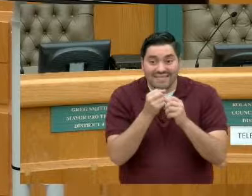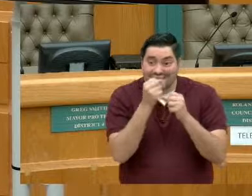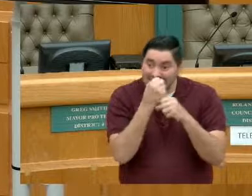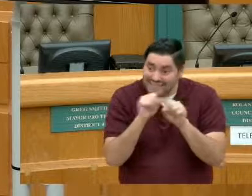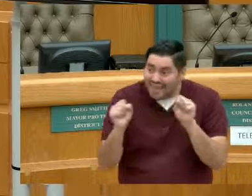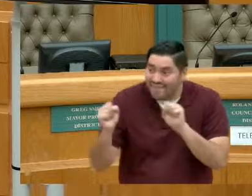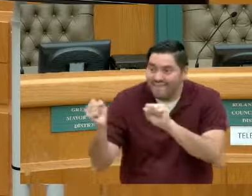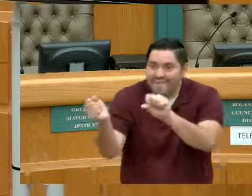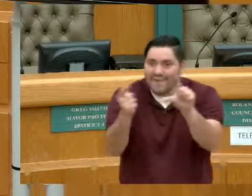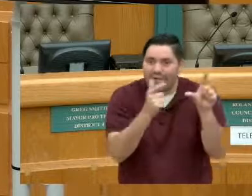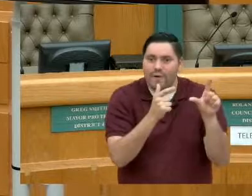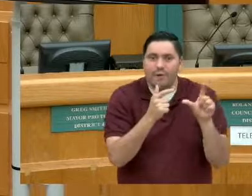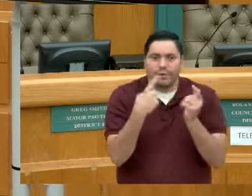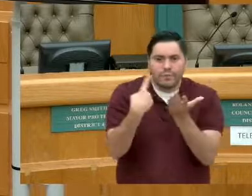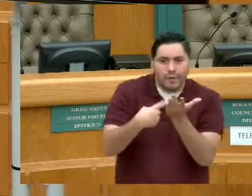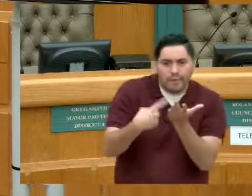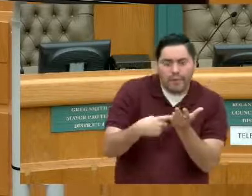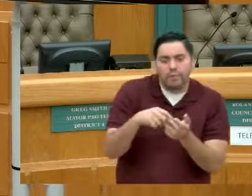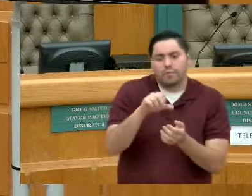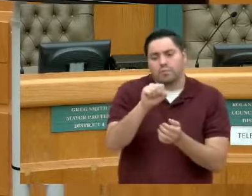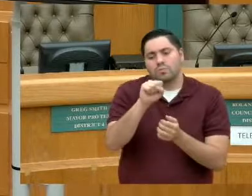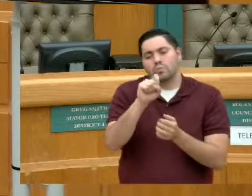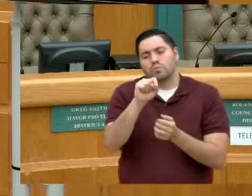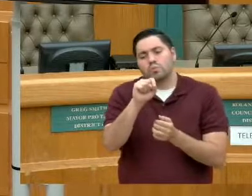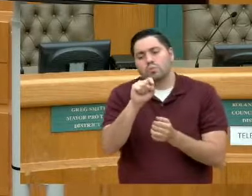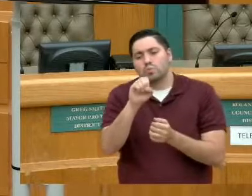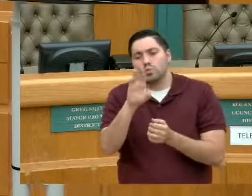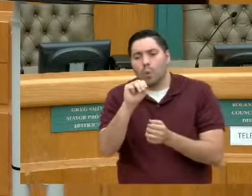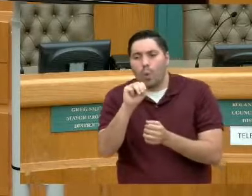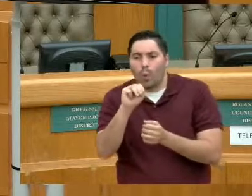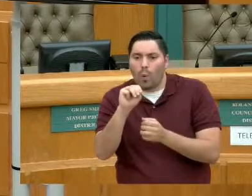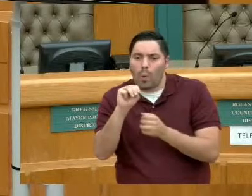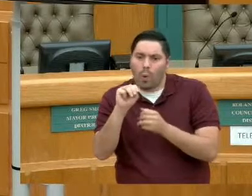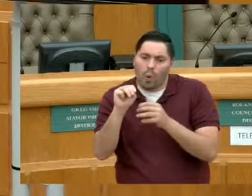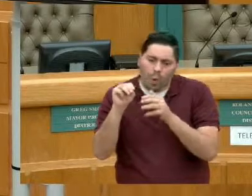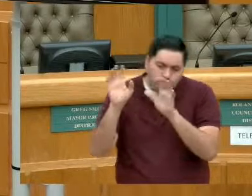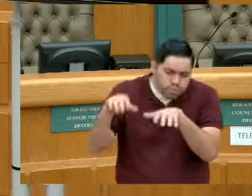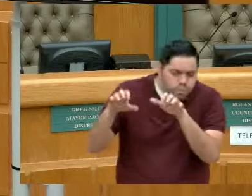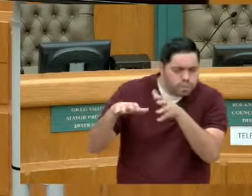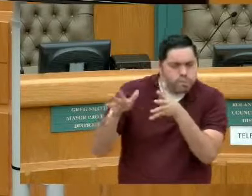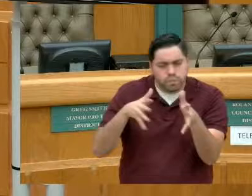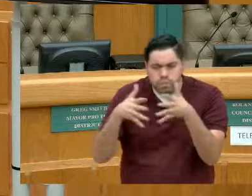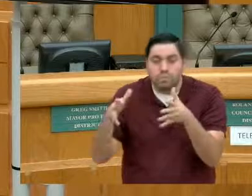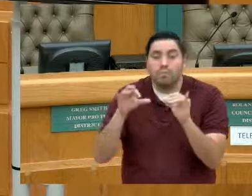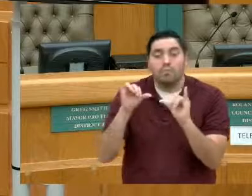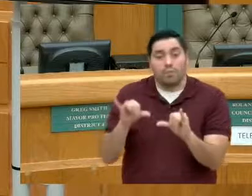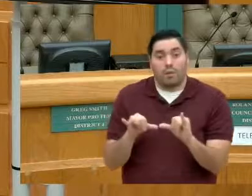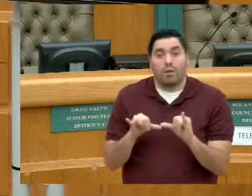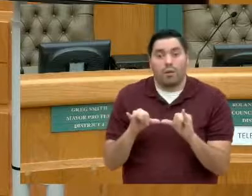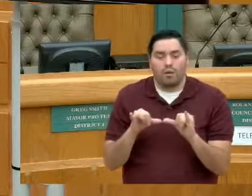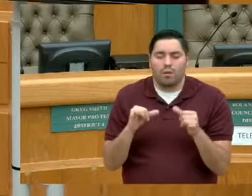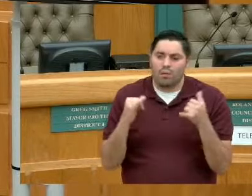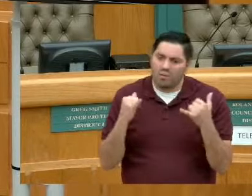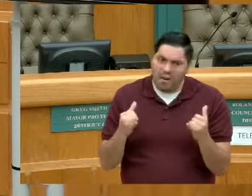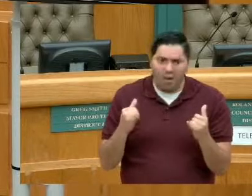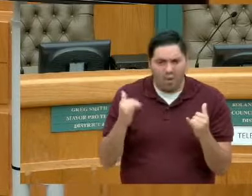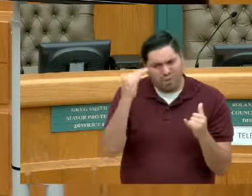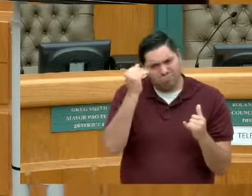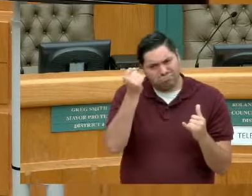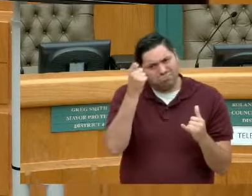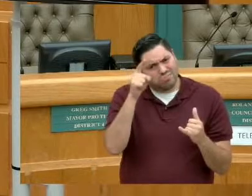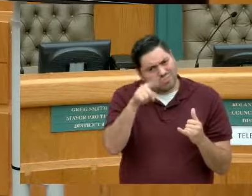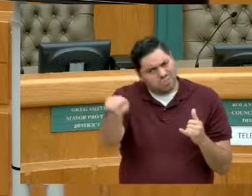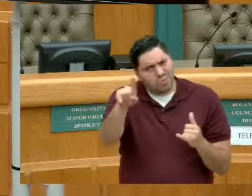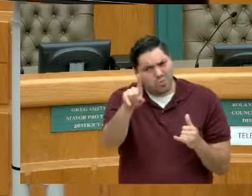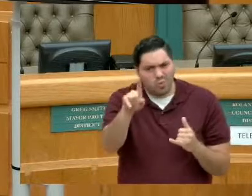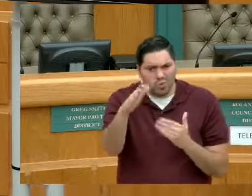we talk about storms and hurricane preparedness, I'm more mindful than ever the duties that all of us have.